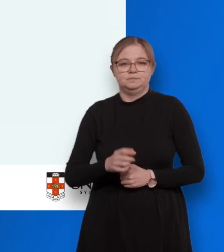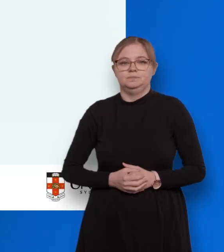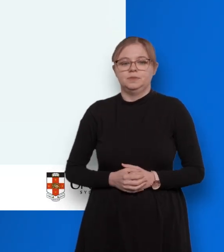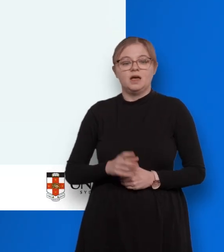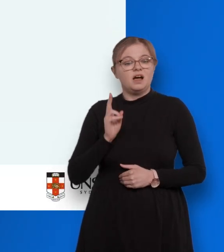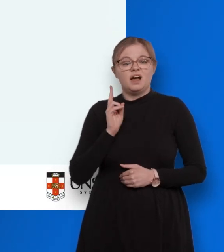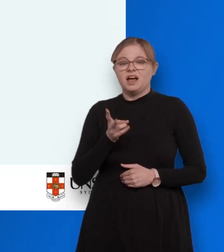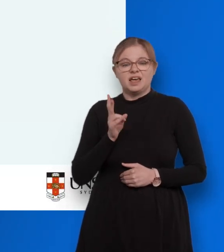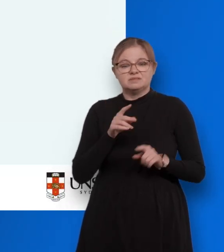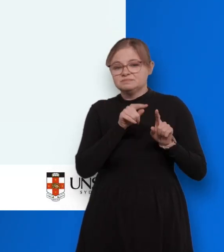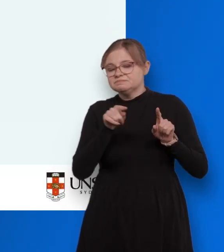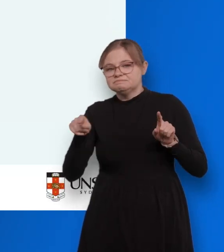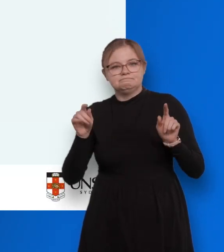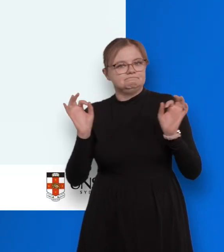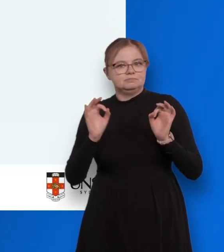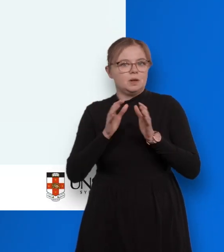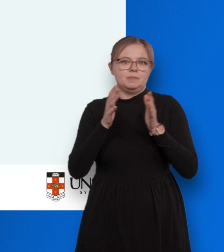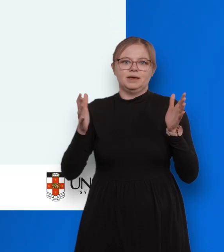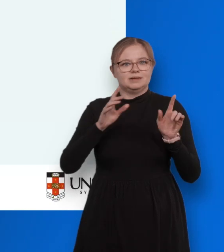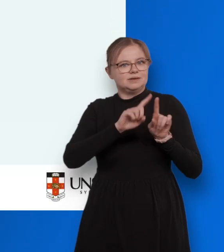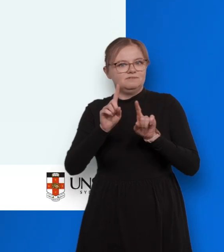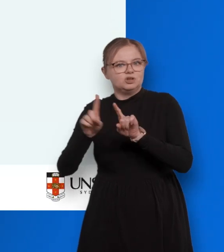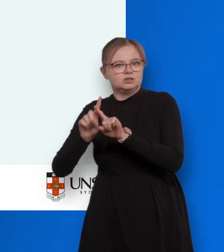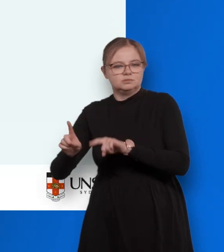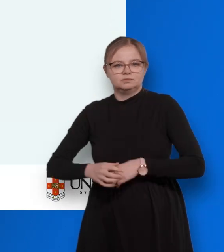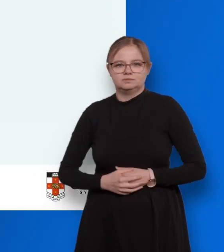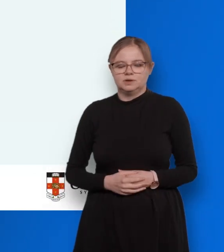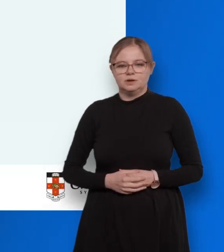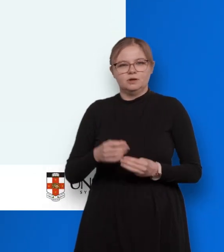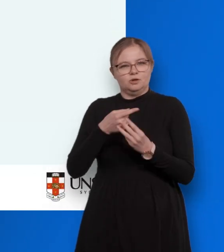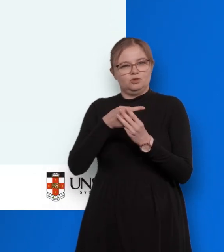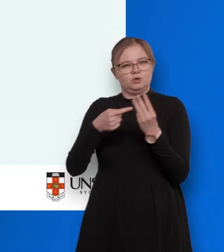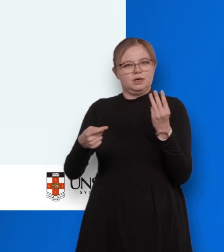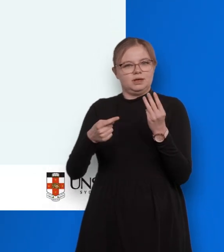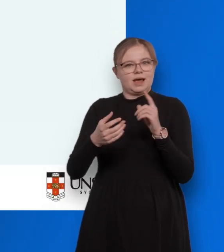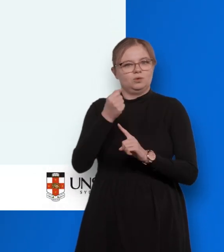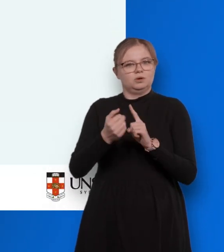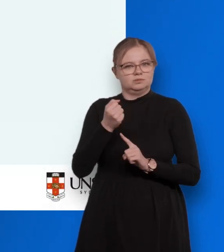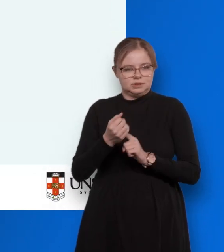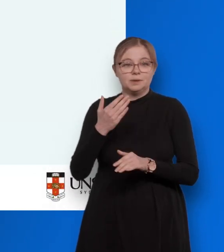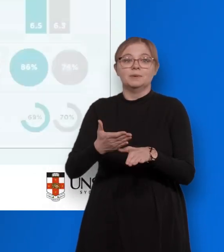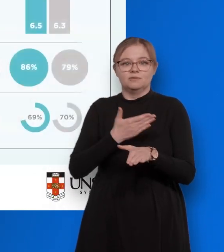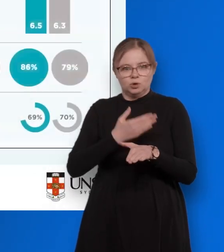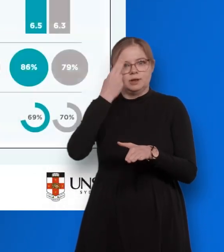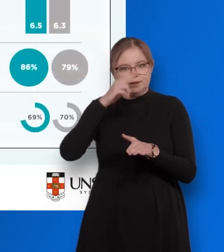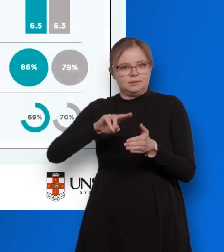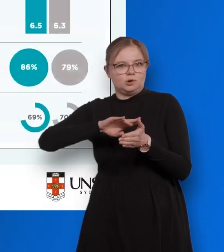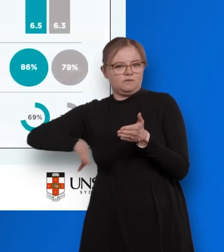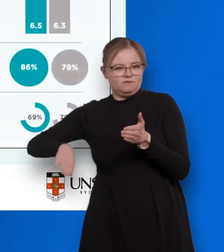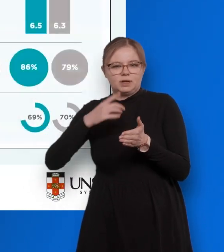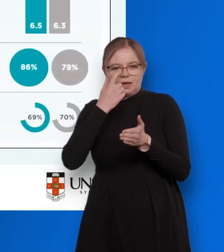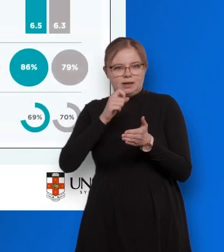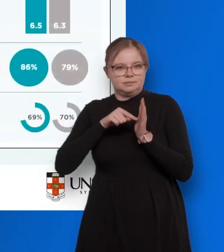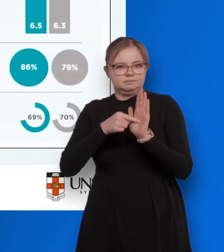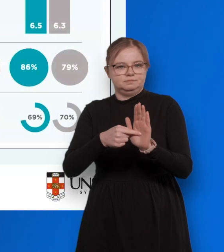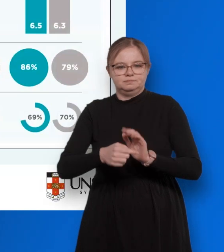no significant differences according to gender in the 3 outcomes prior to anonymization. You can flash up the figure